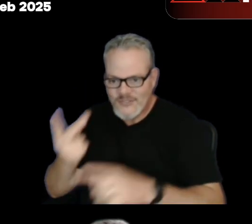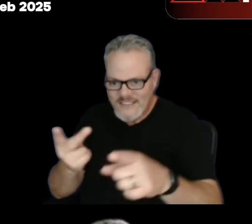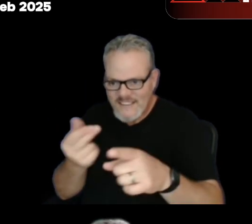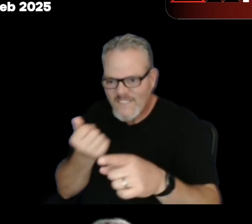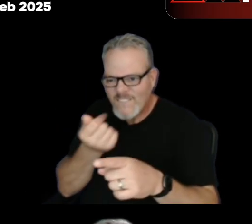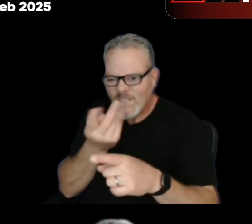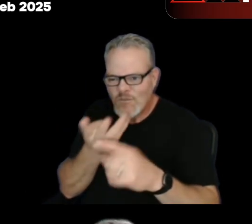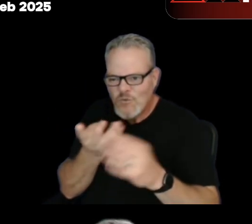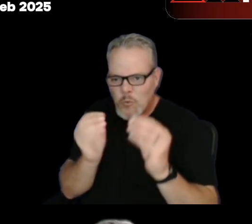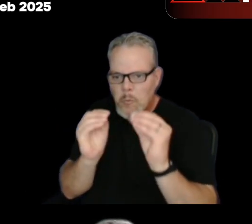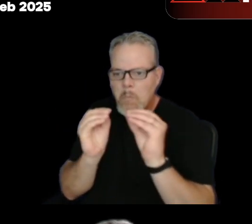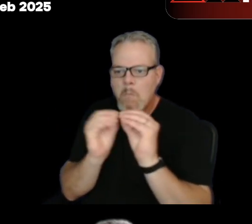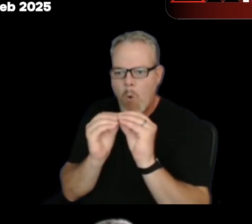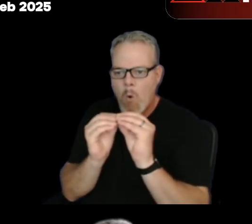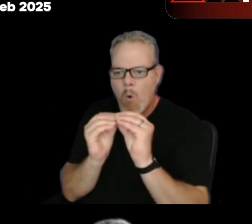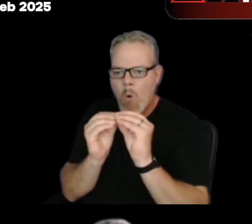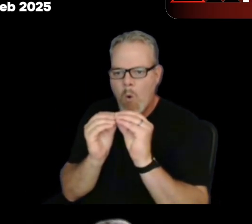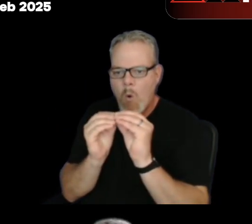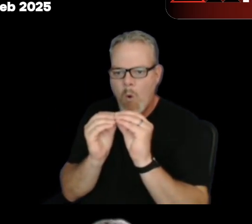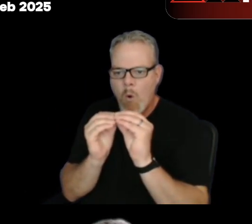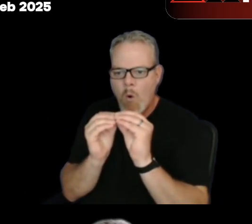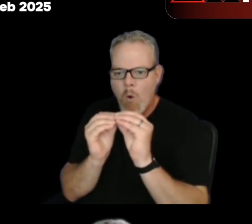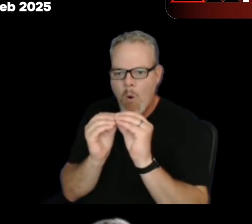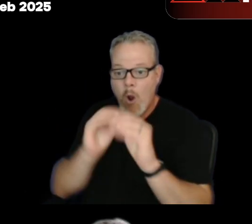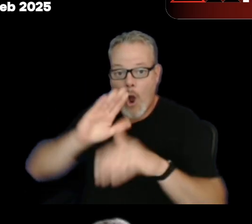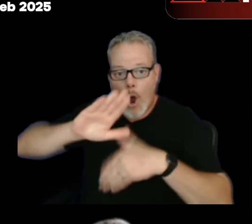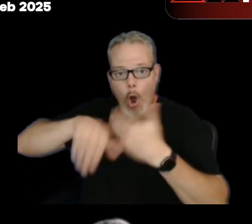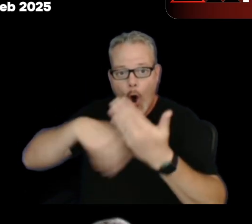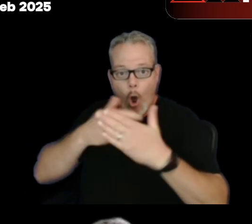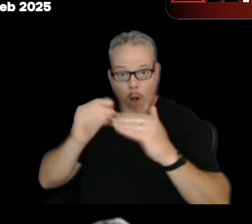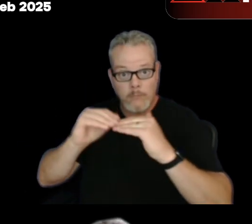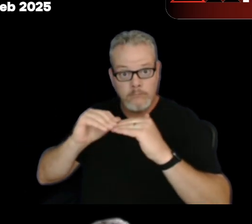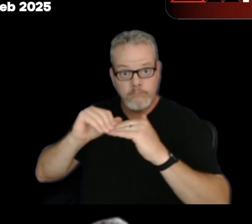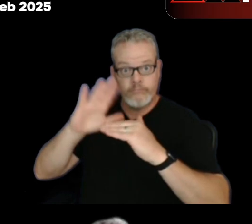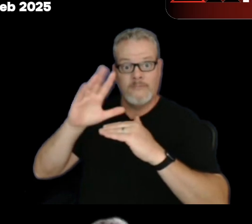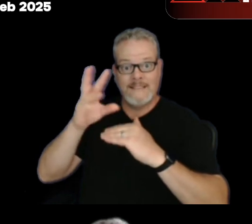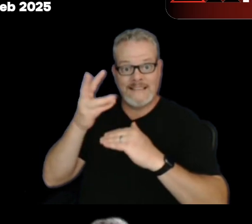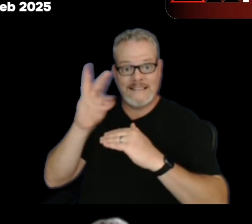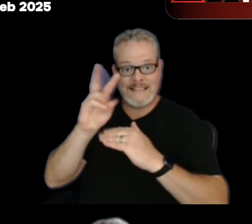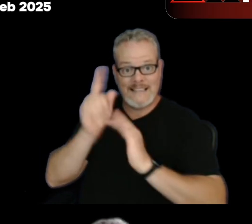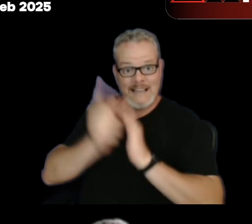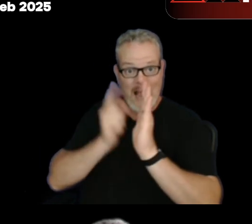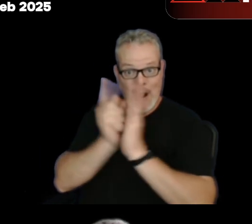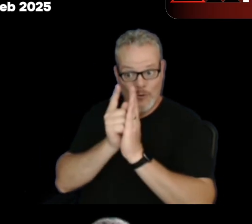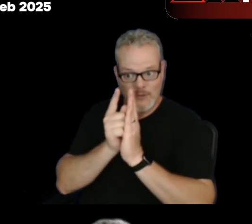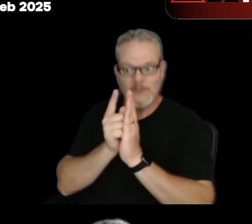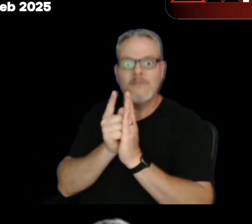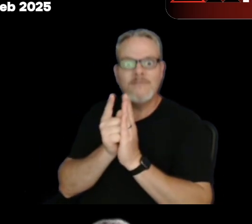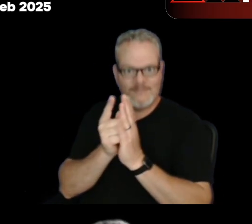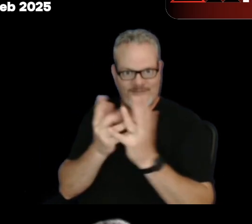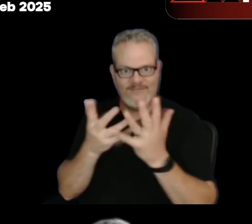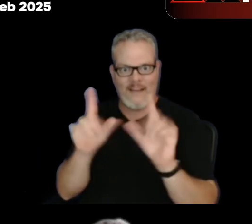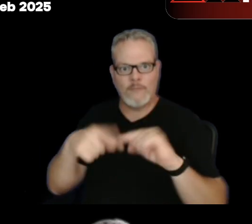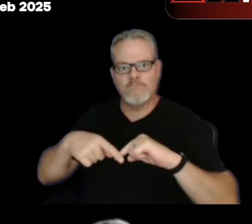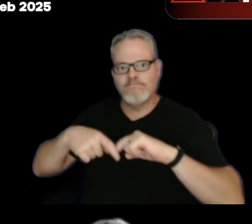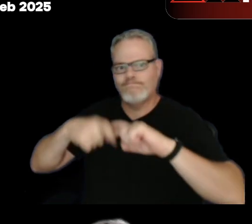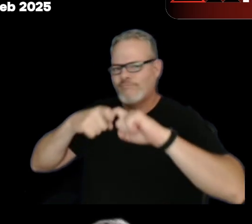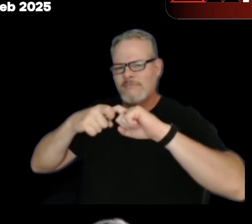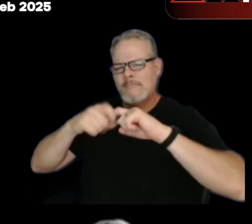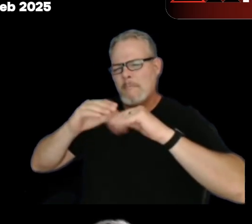more. While all the ones that are 16 hours or over have been followed by at